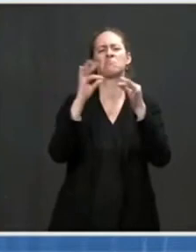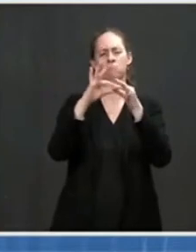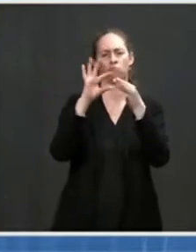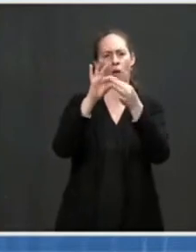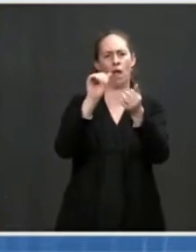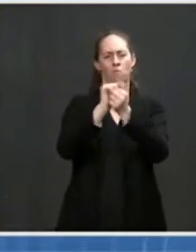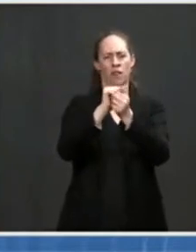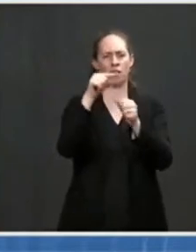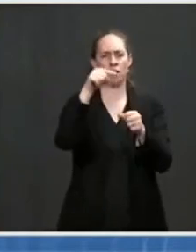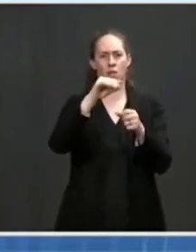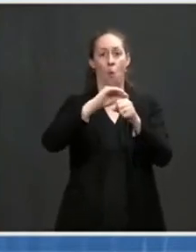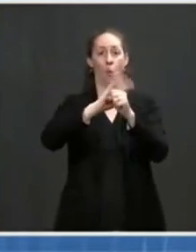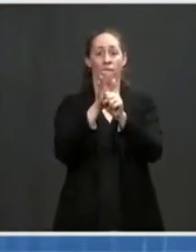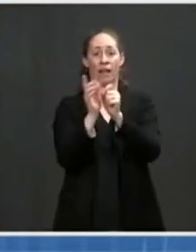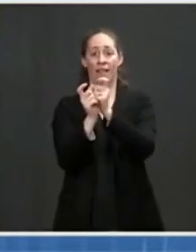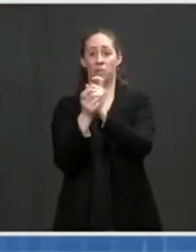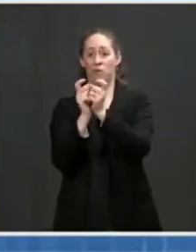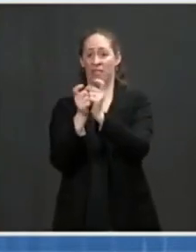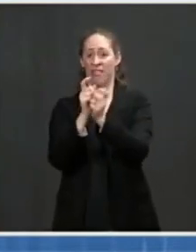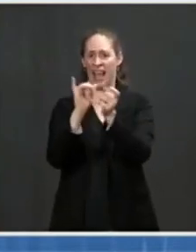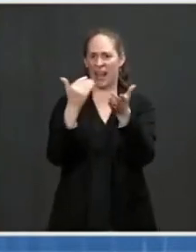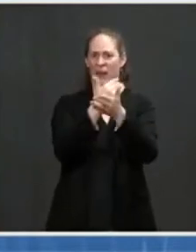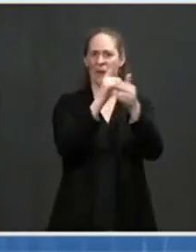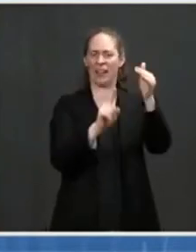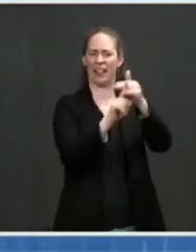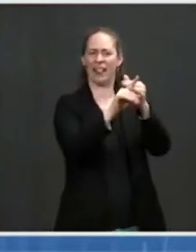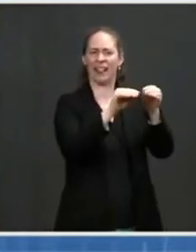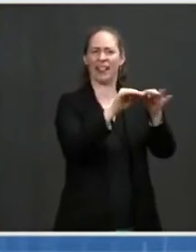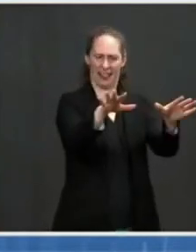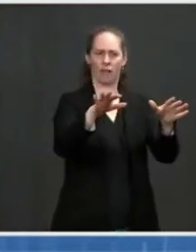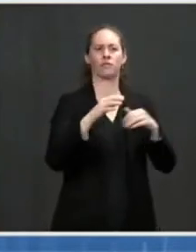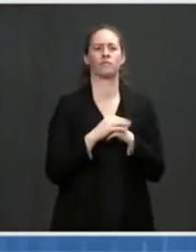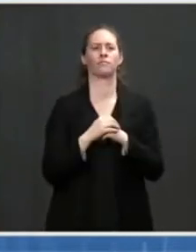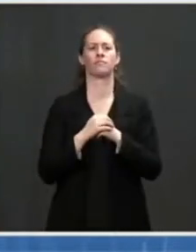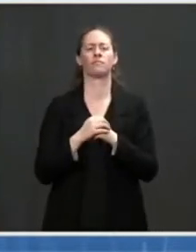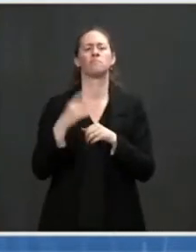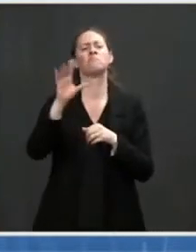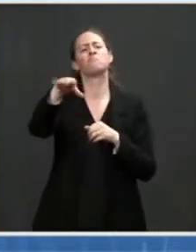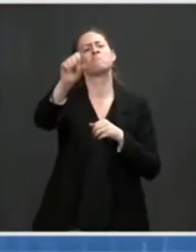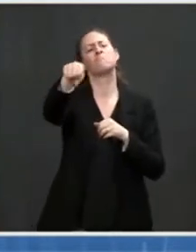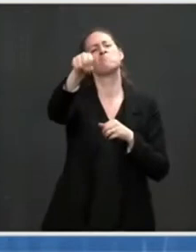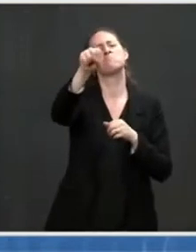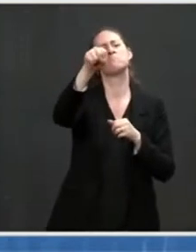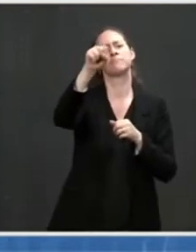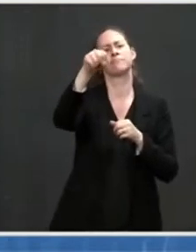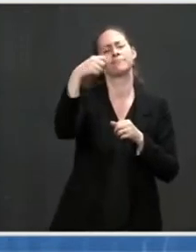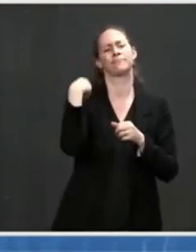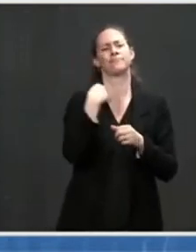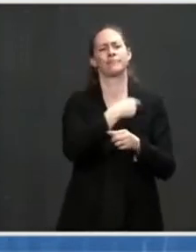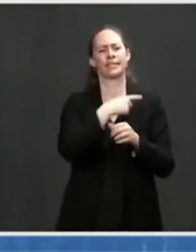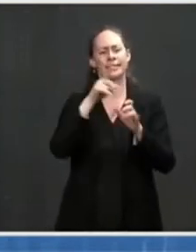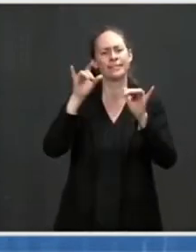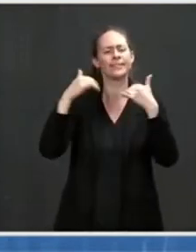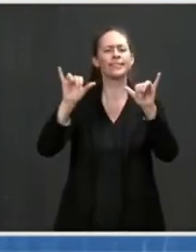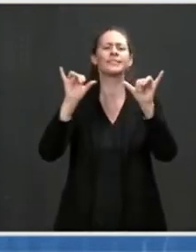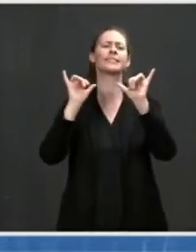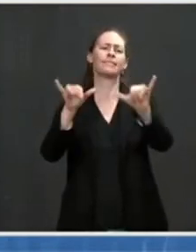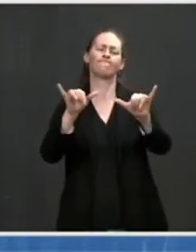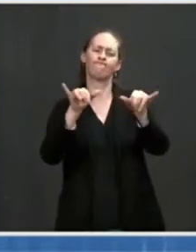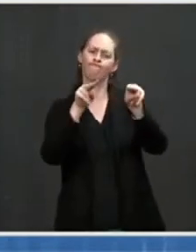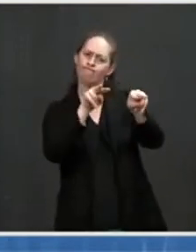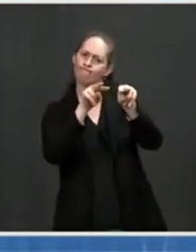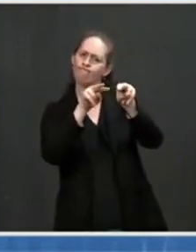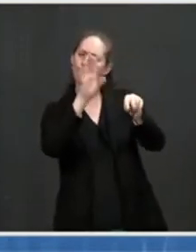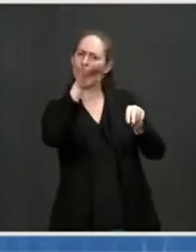We continue to scale up our surveillance of the variants. The B.1.1.7 has now been detected in